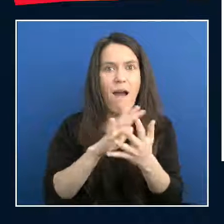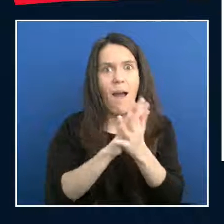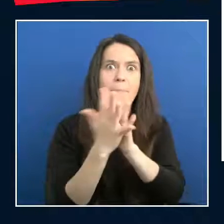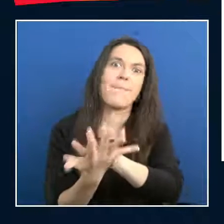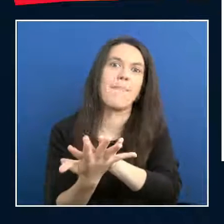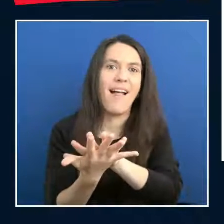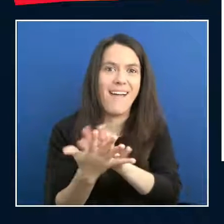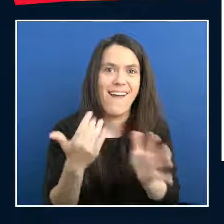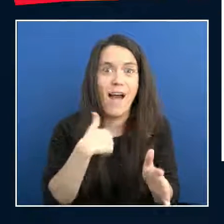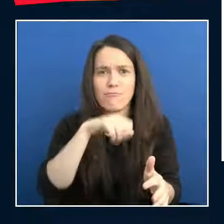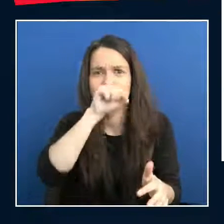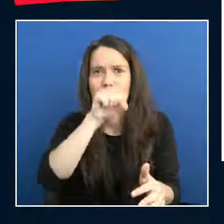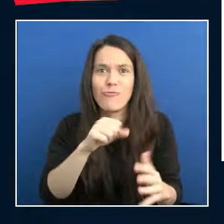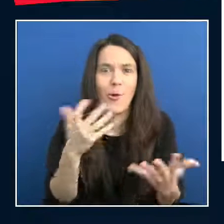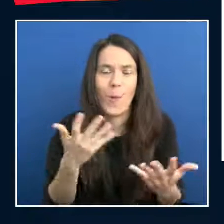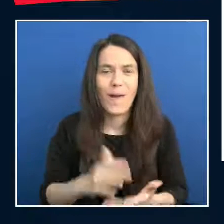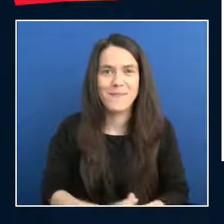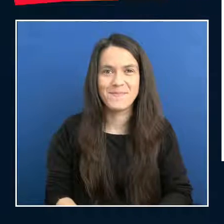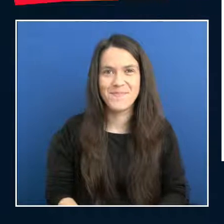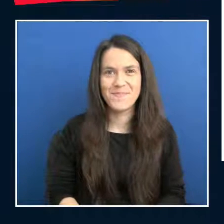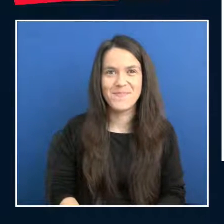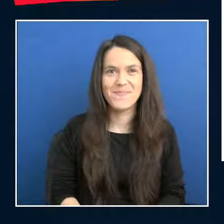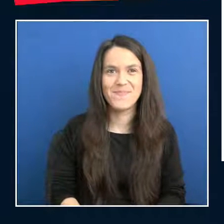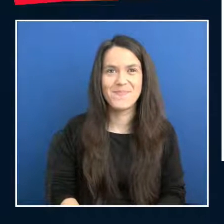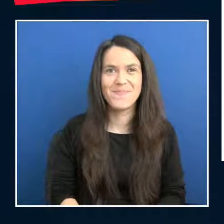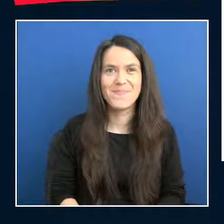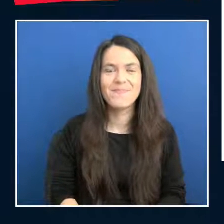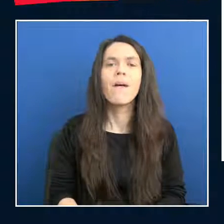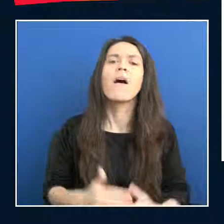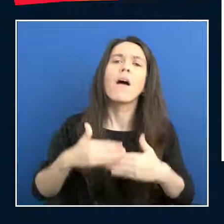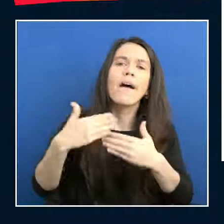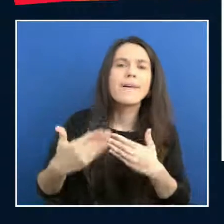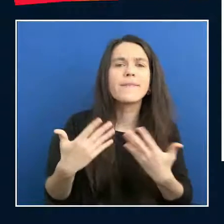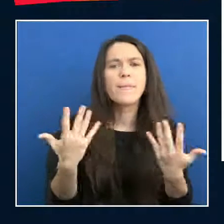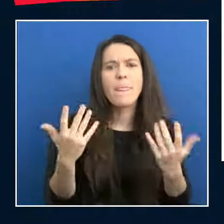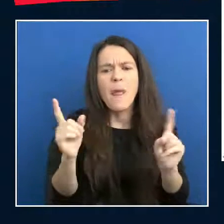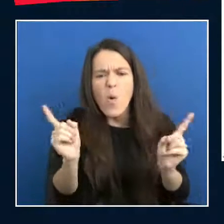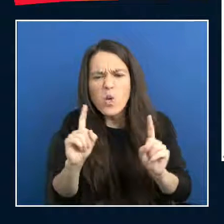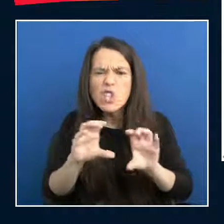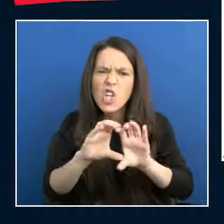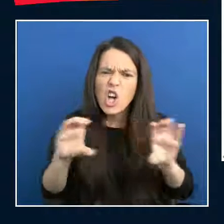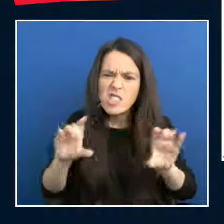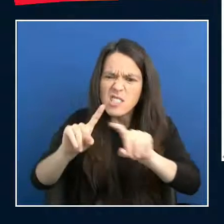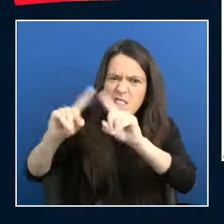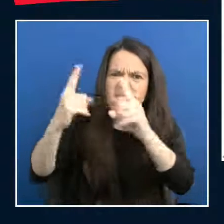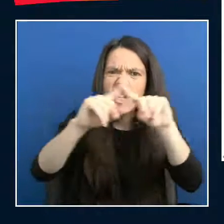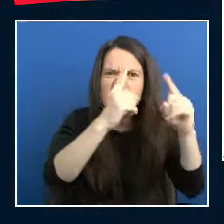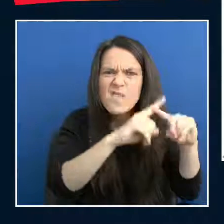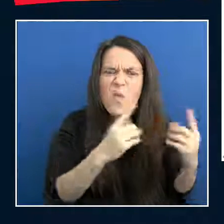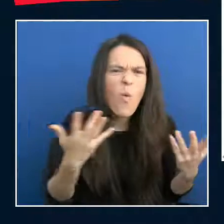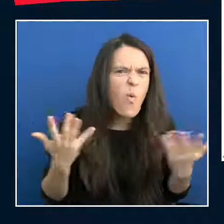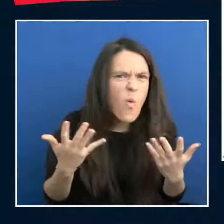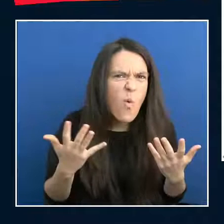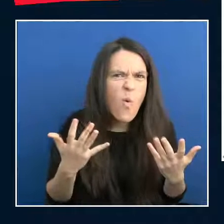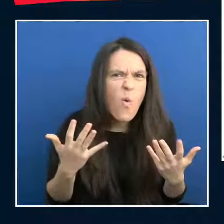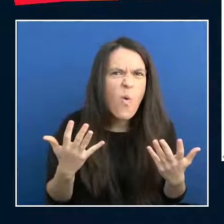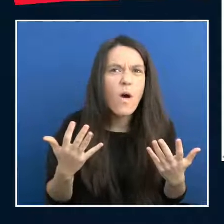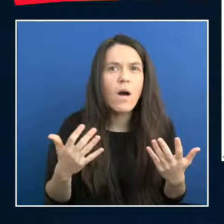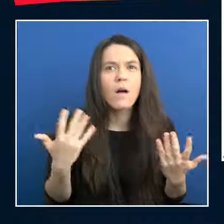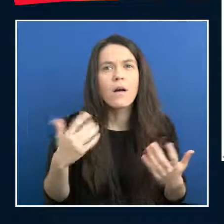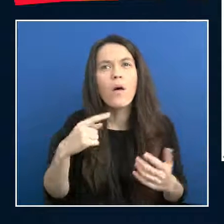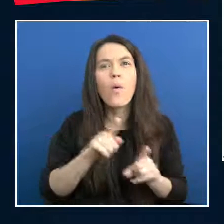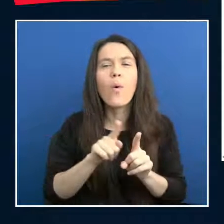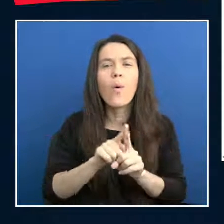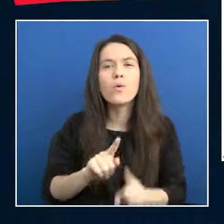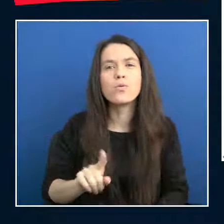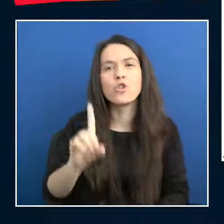And then we're going to talk about which containers and again a bit of why containers, We're going to talk about Dockerfiles by itself, how